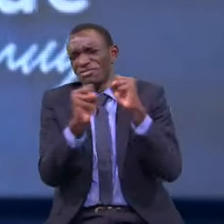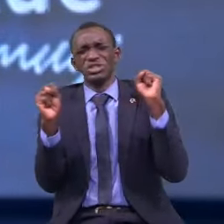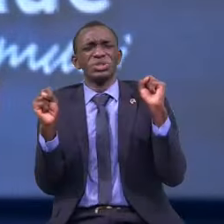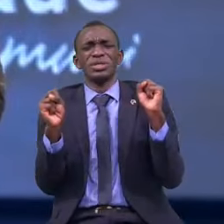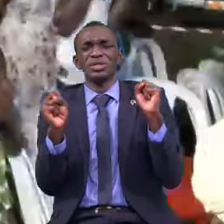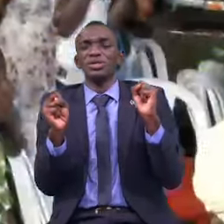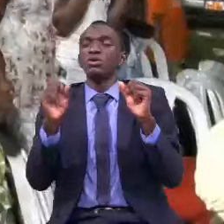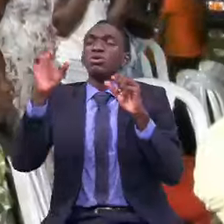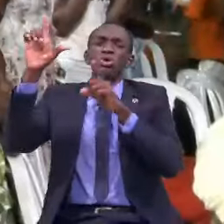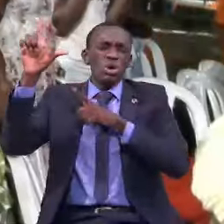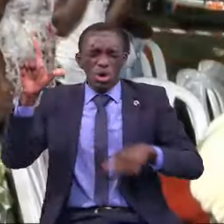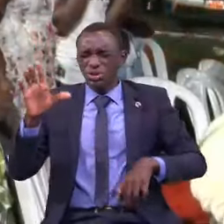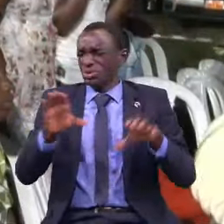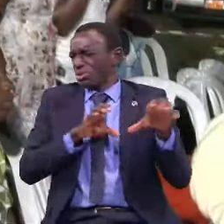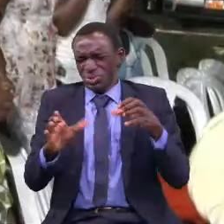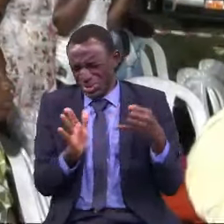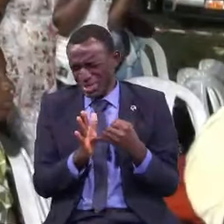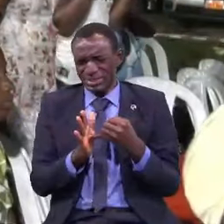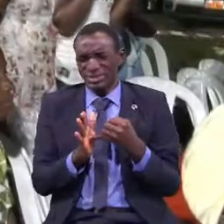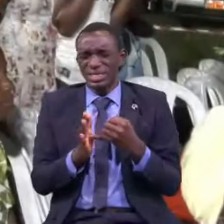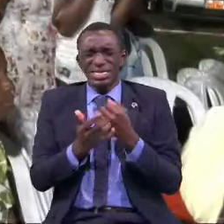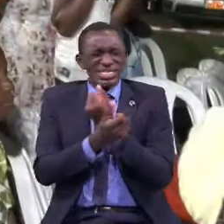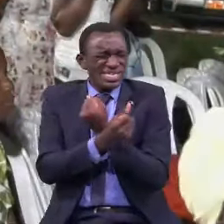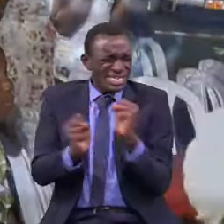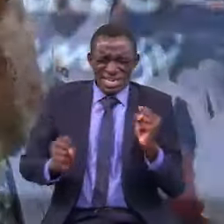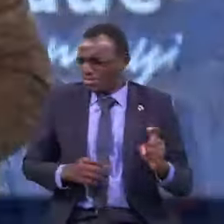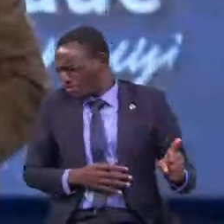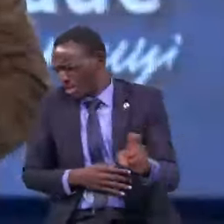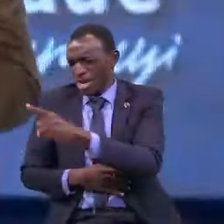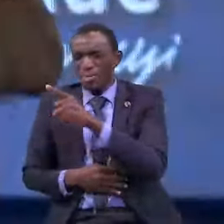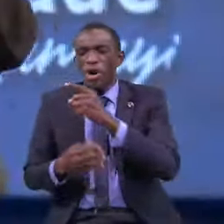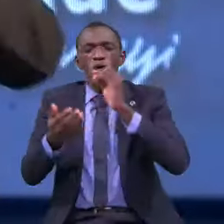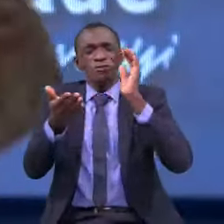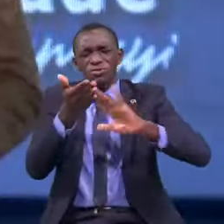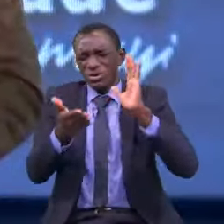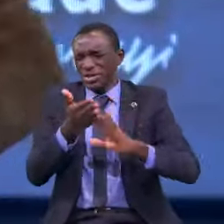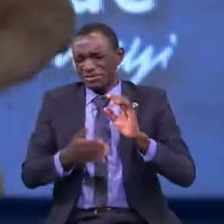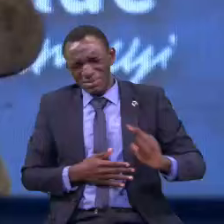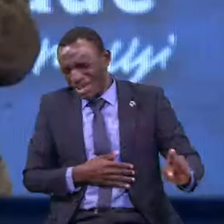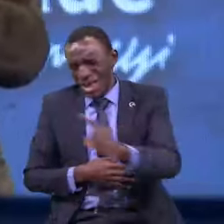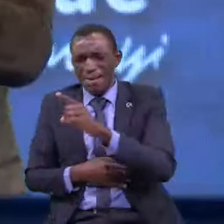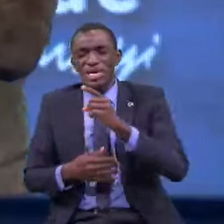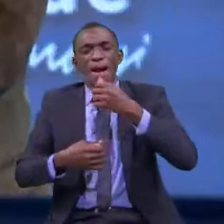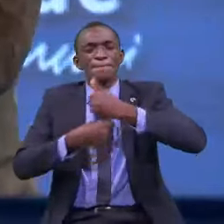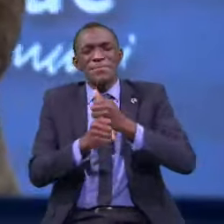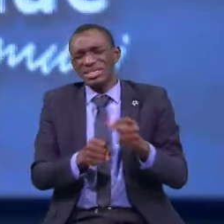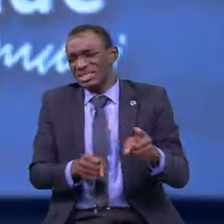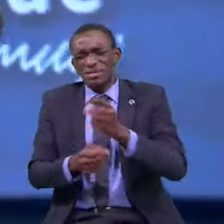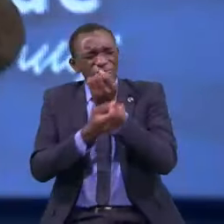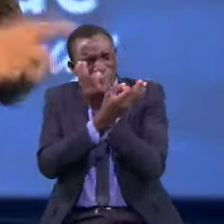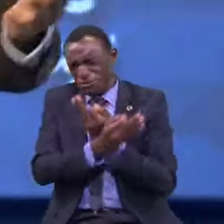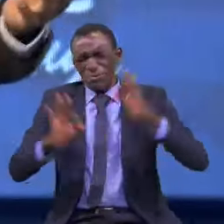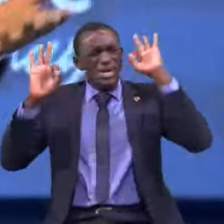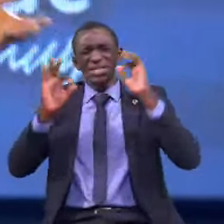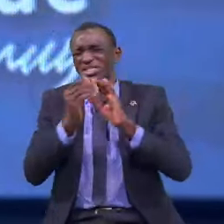Do it, Lord. Save them. Forgive them. Set them free. I give them